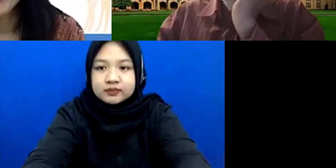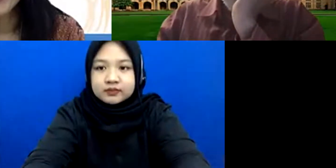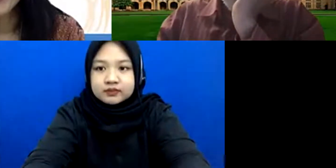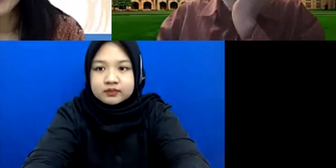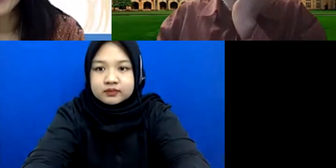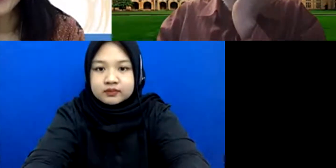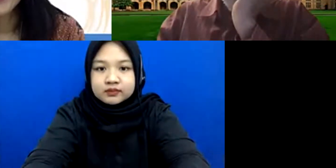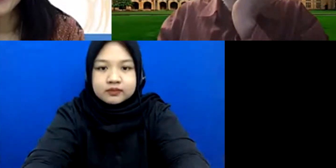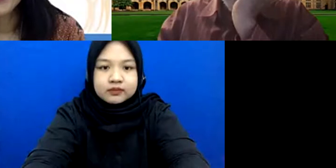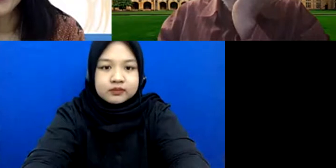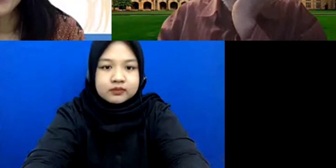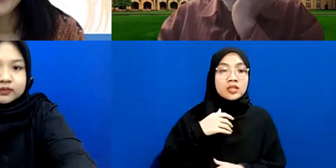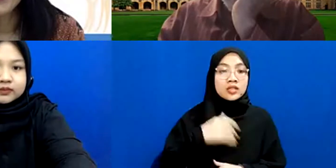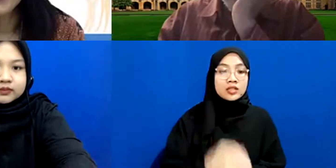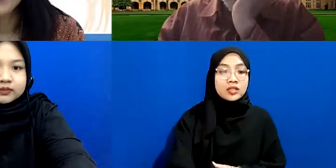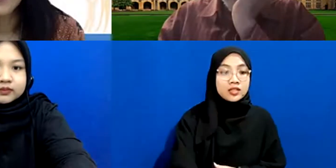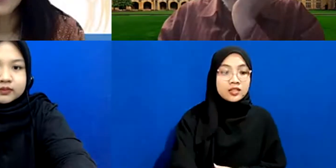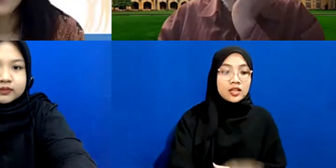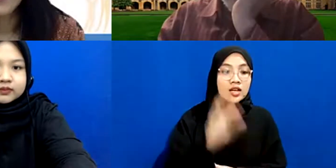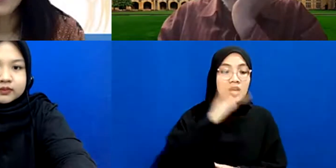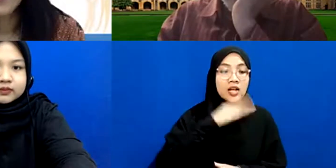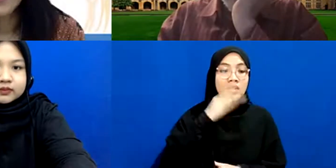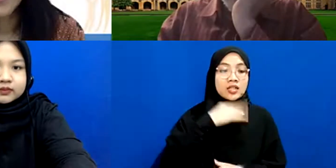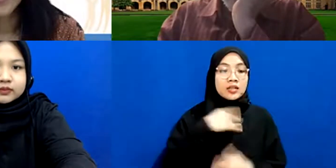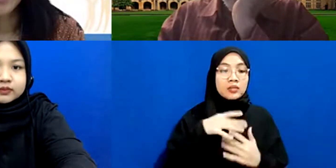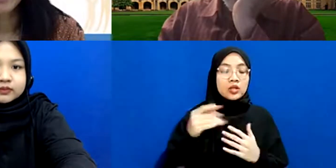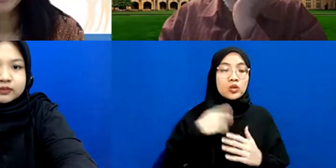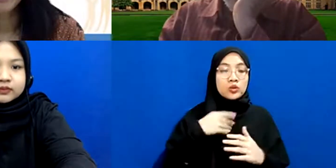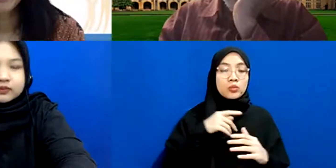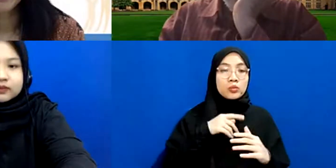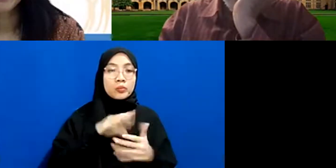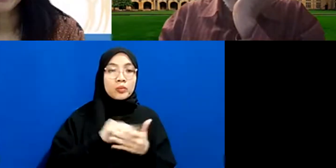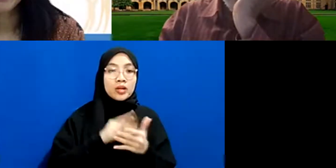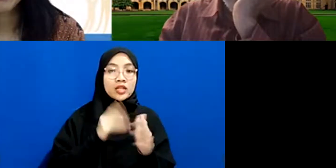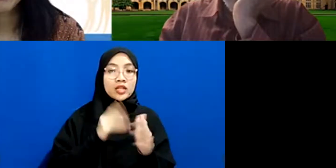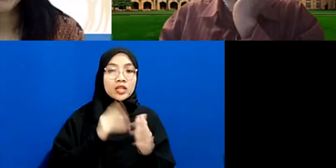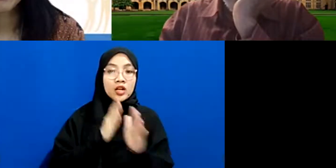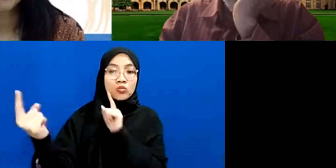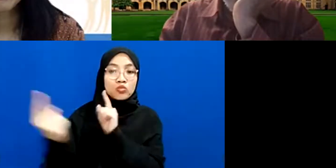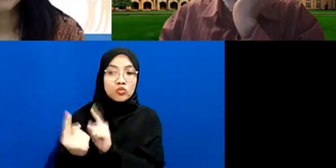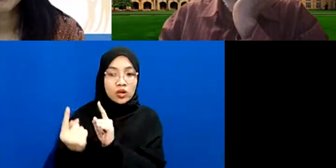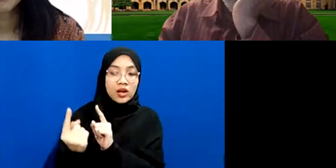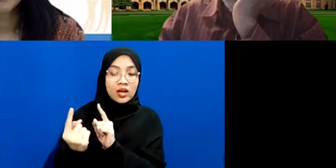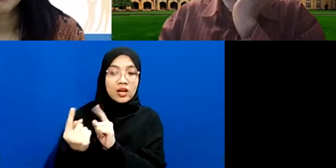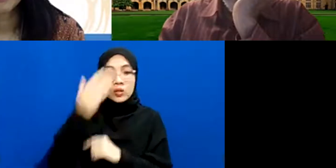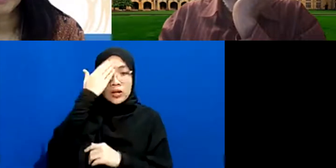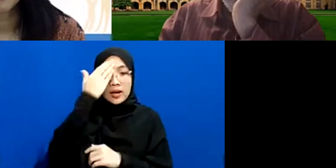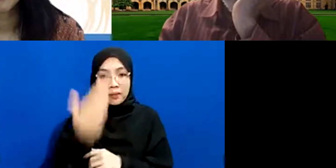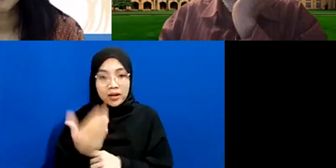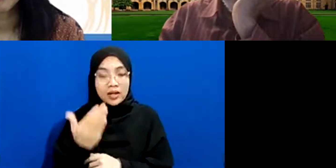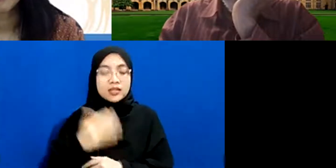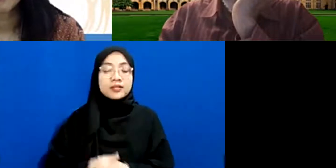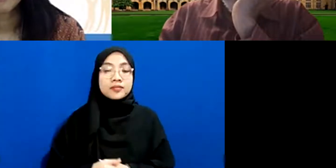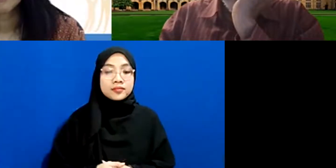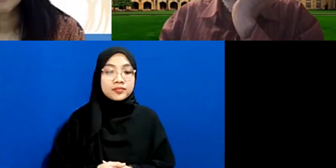we choose face-to-face method is because some parents and also some teachers are not